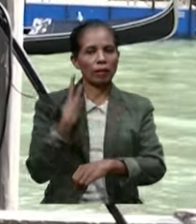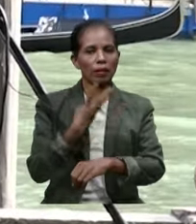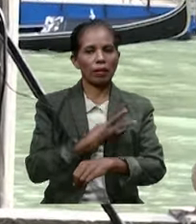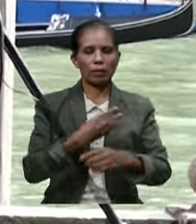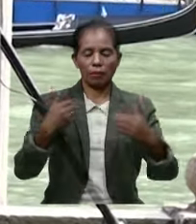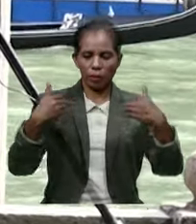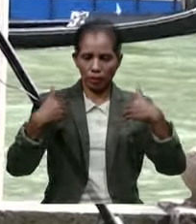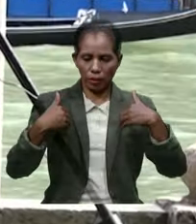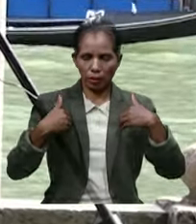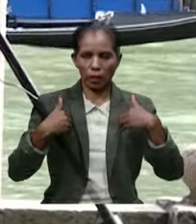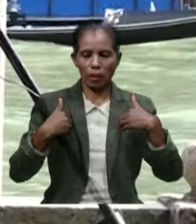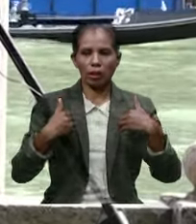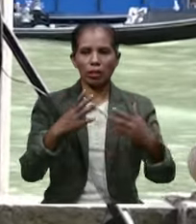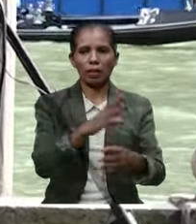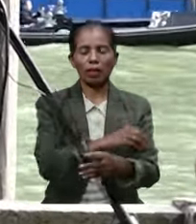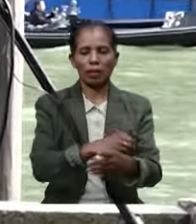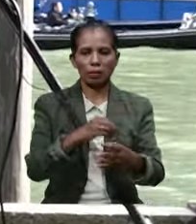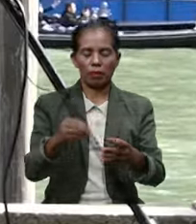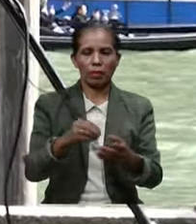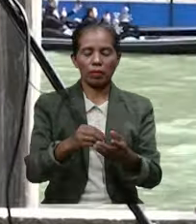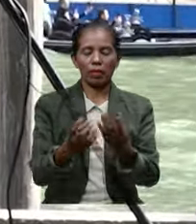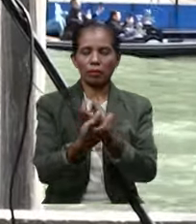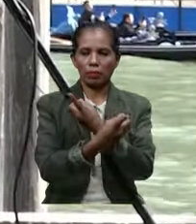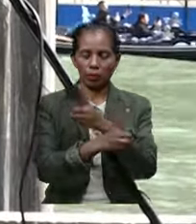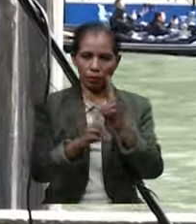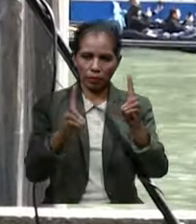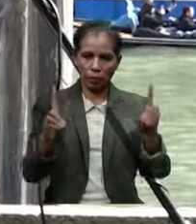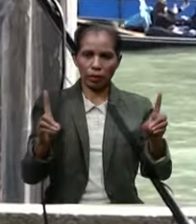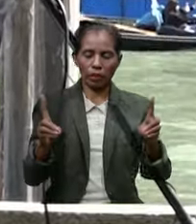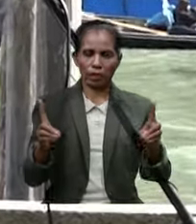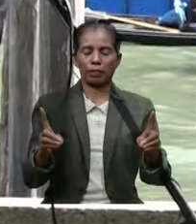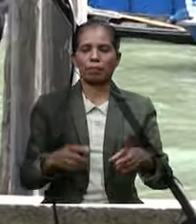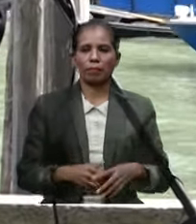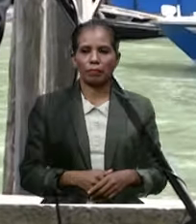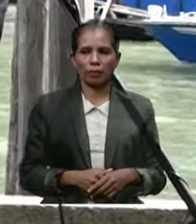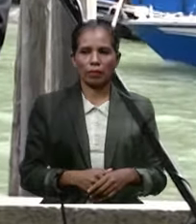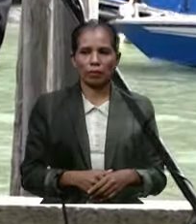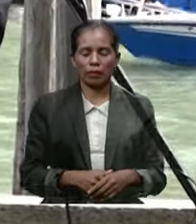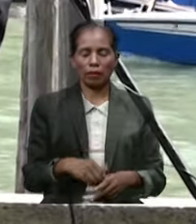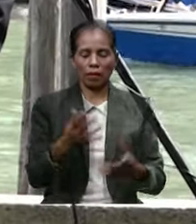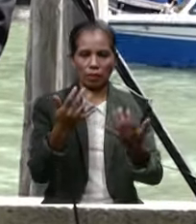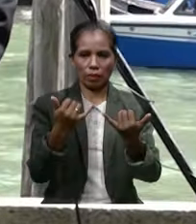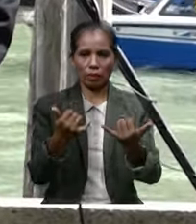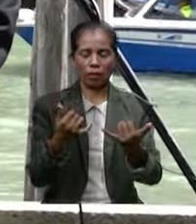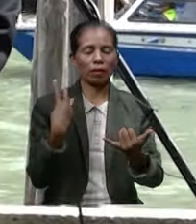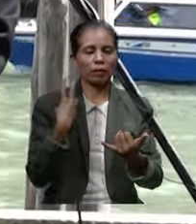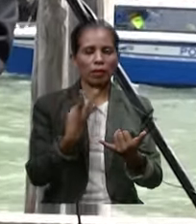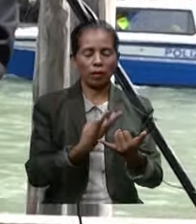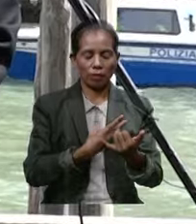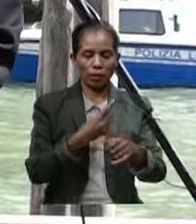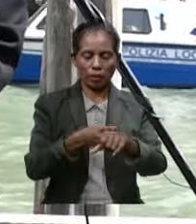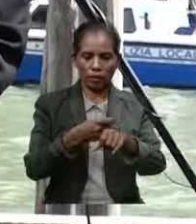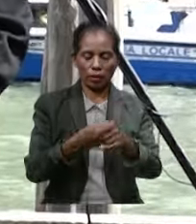a free, open, and democratic nation. Now, it is time